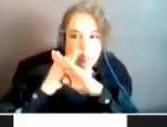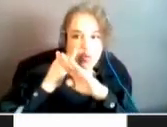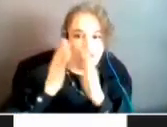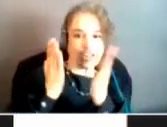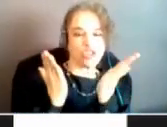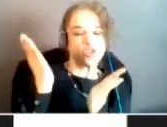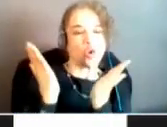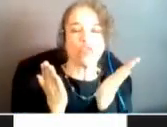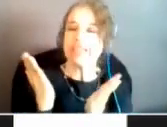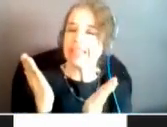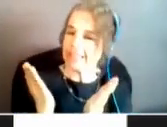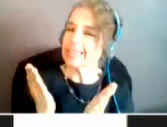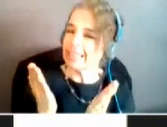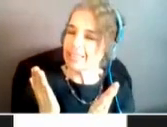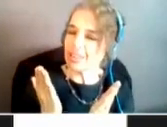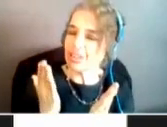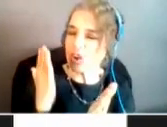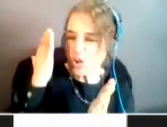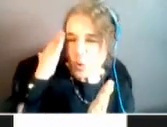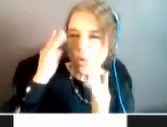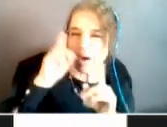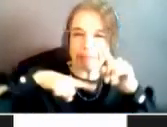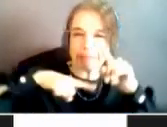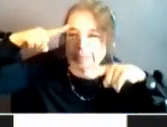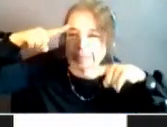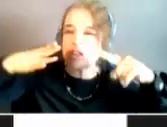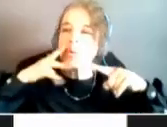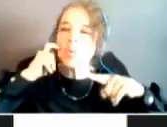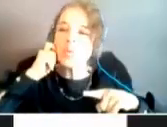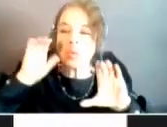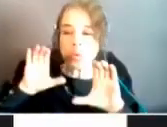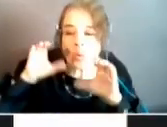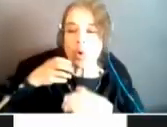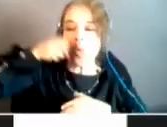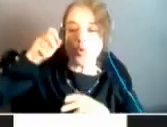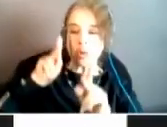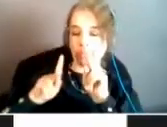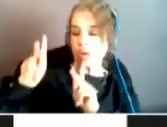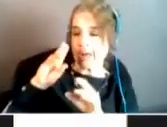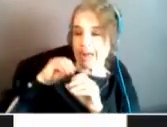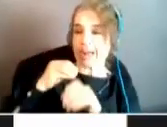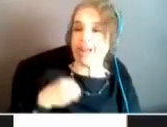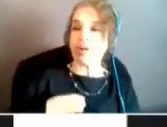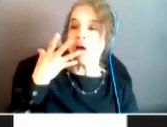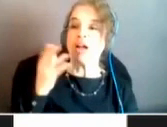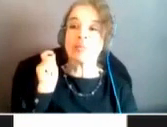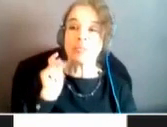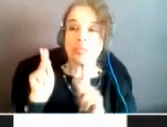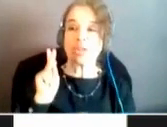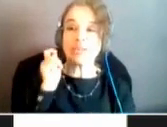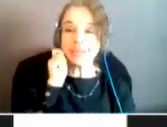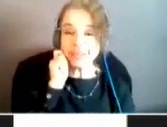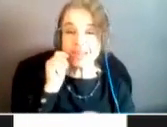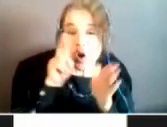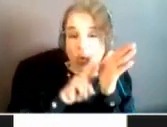services to, you know, a diverse group of older people, including Caucasians. Research has